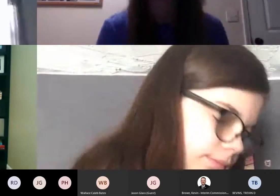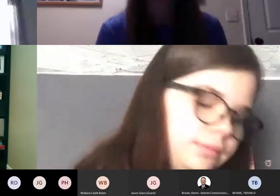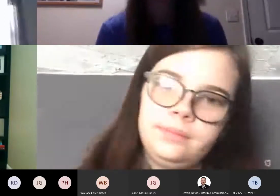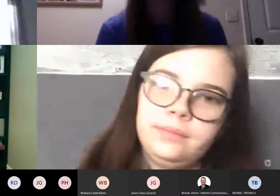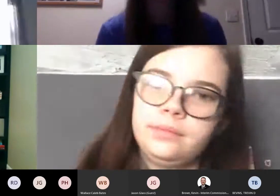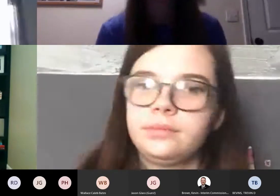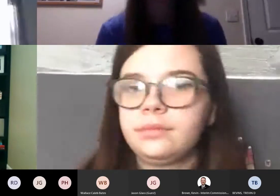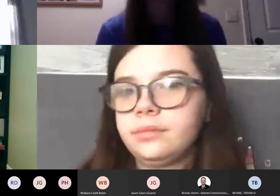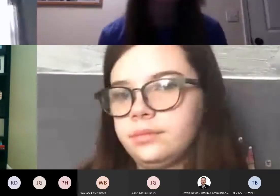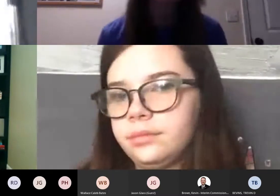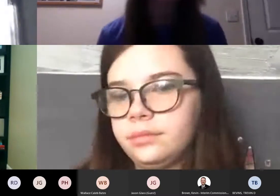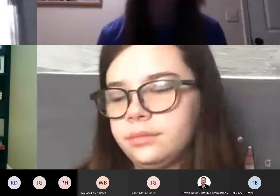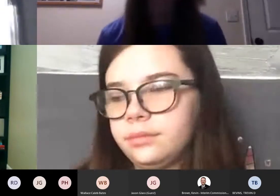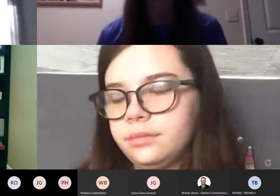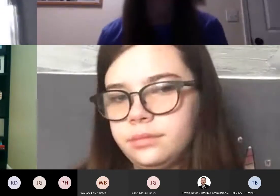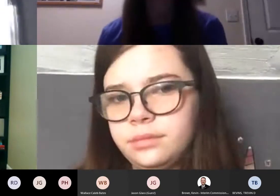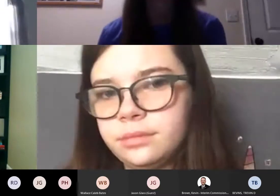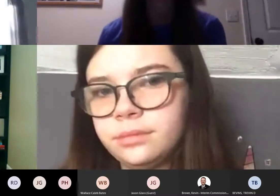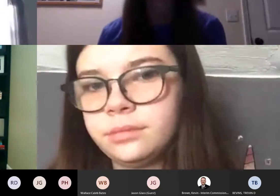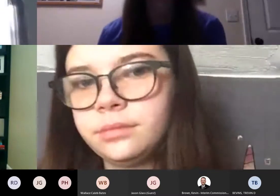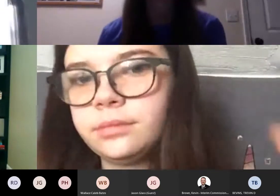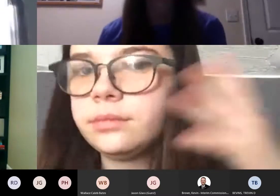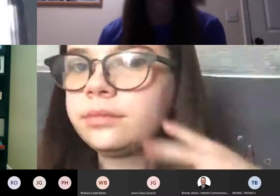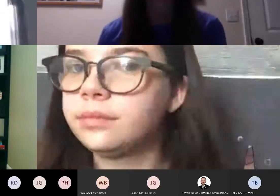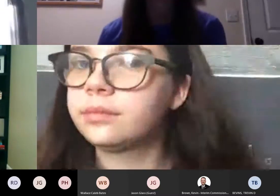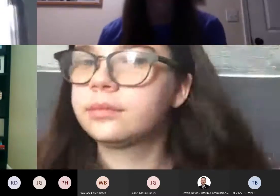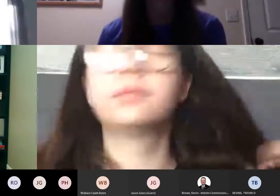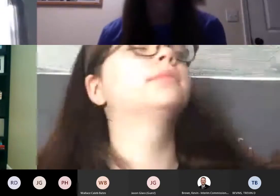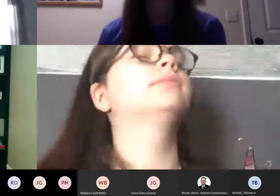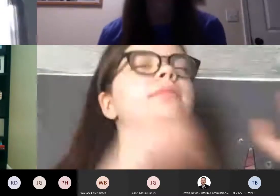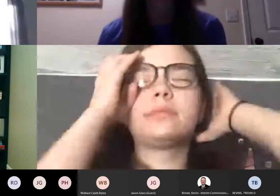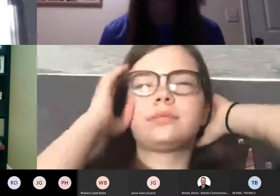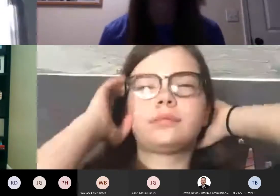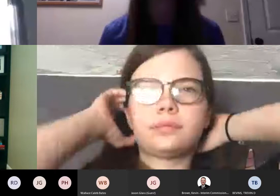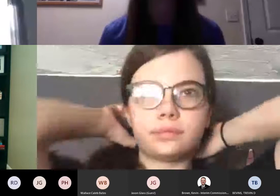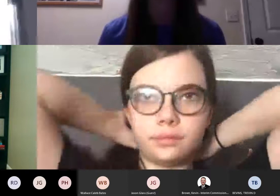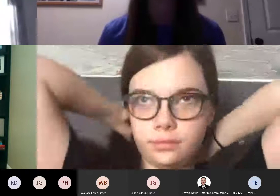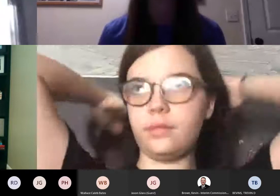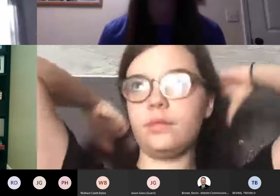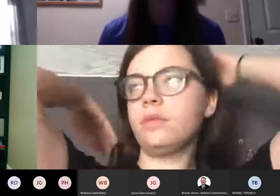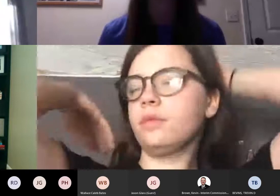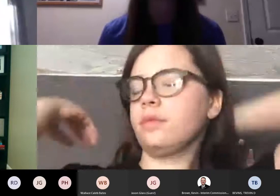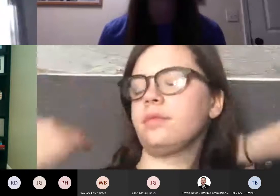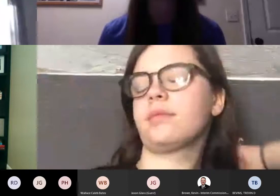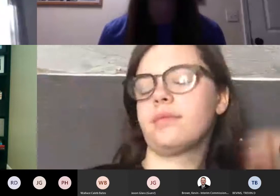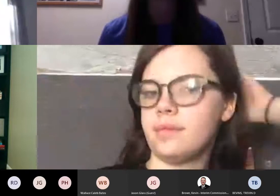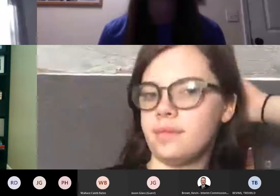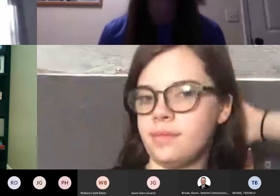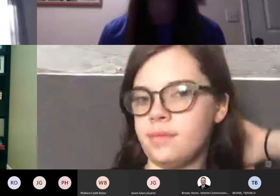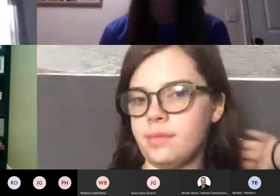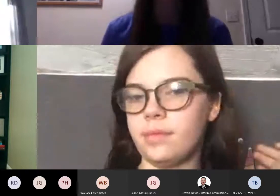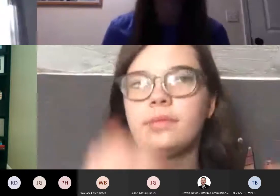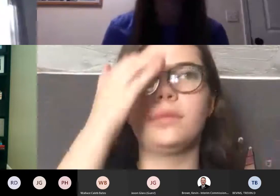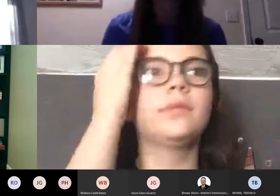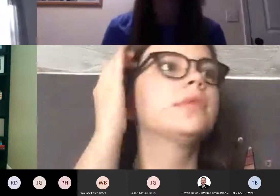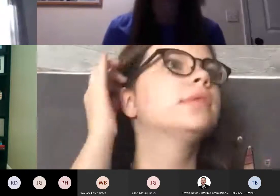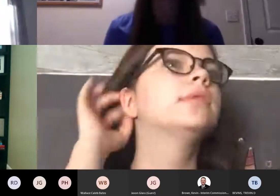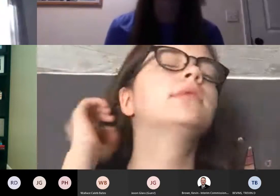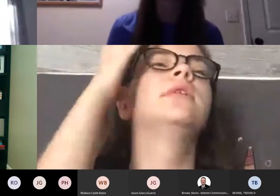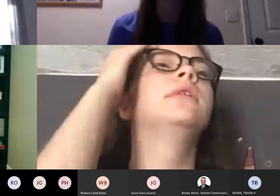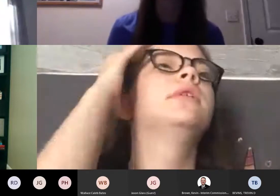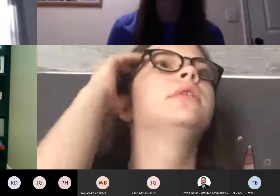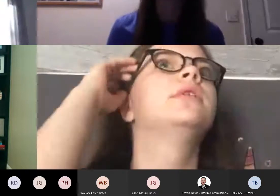year, is just going to be making sure that everyone is getting the right amount of information